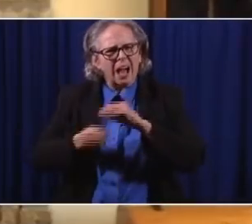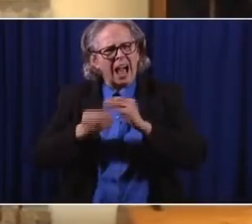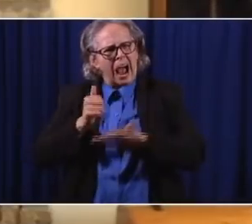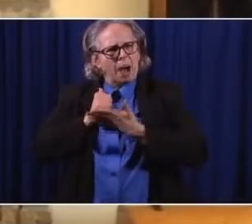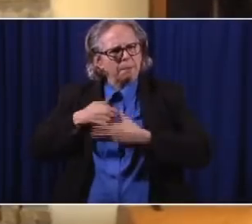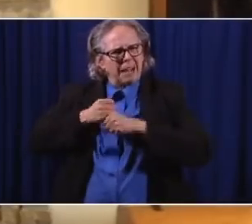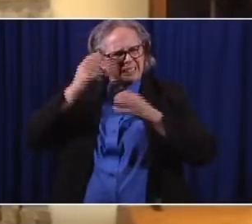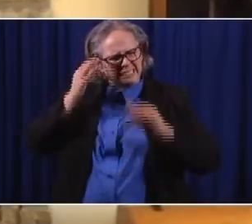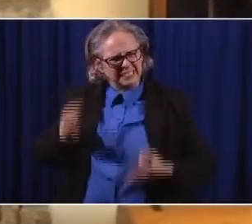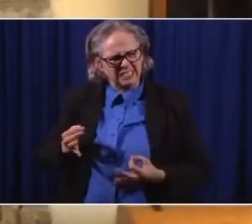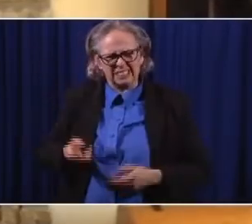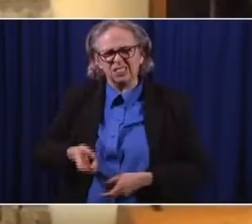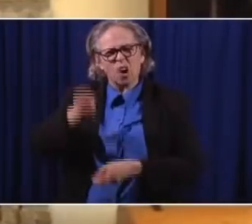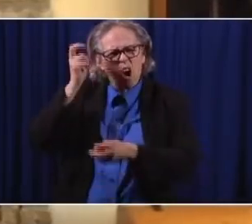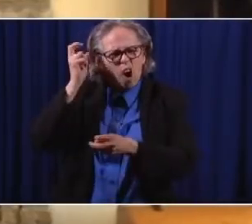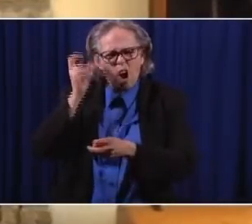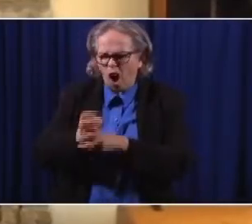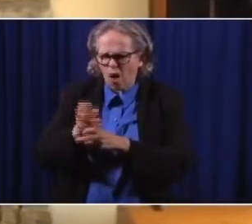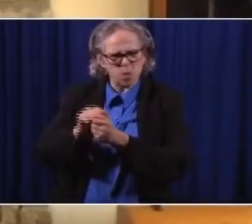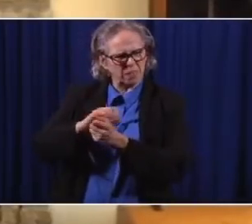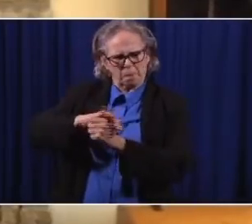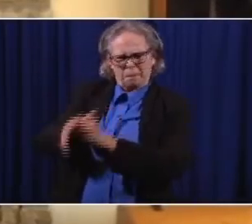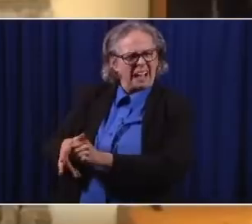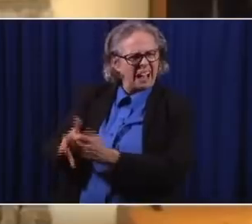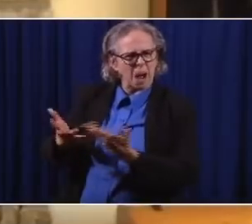and adverse conditions.